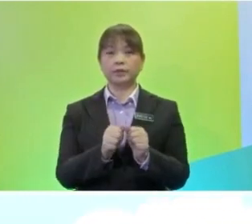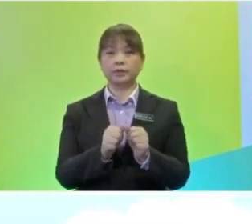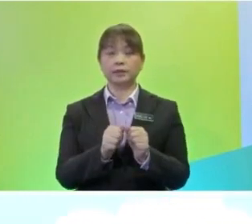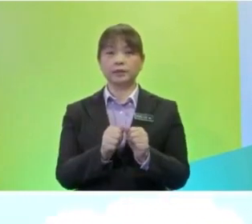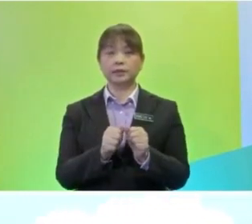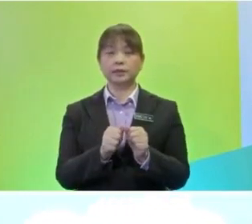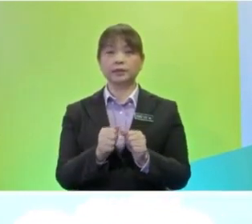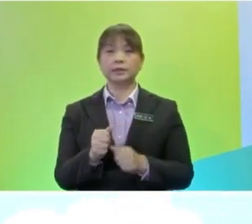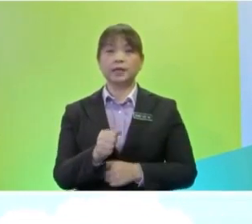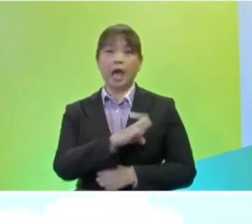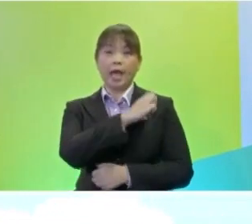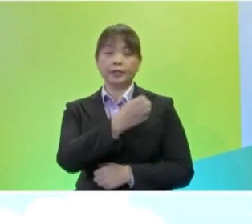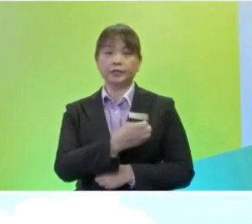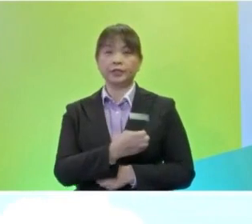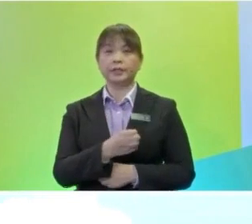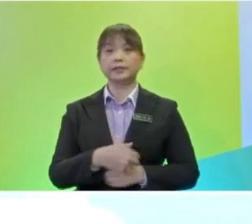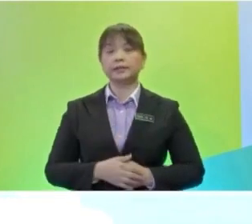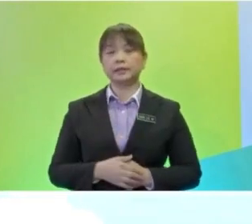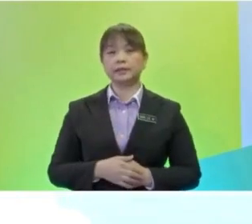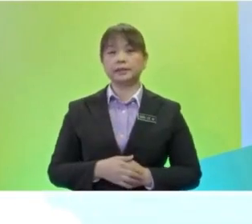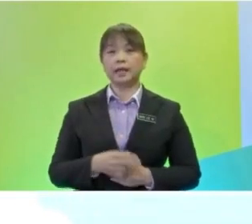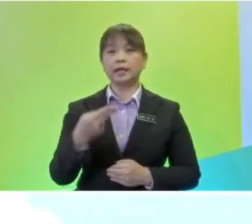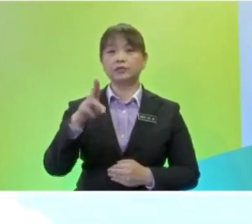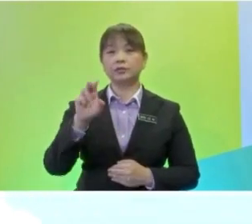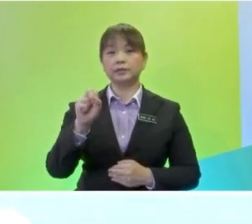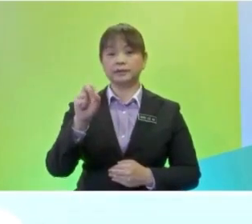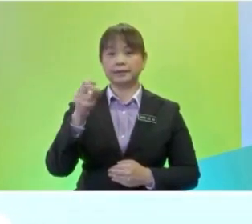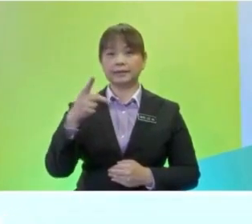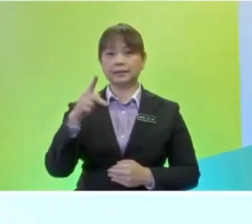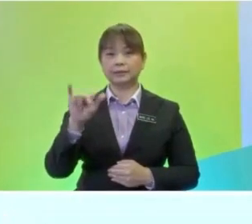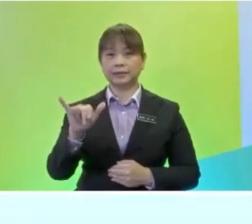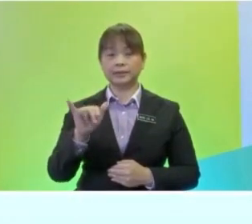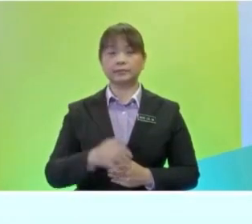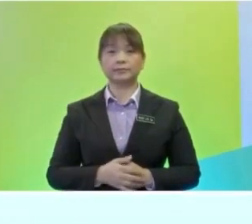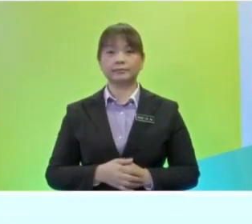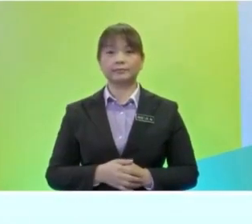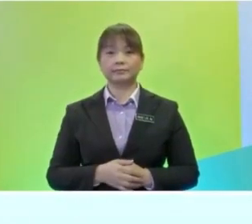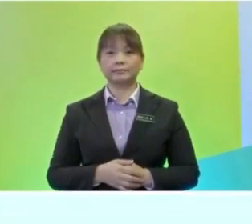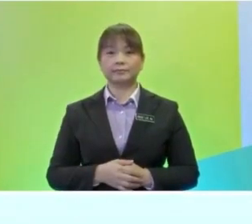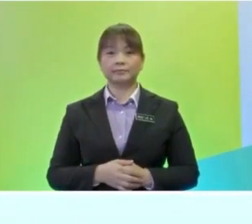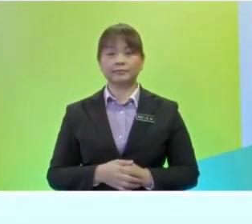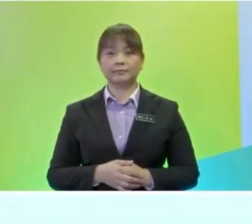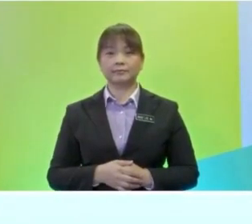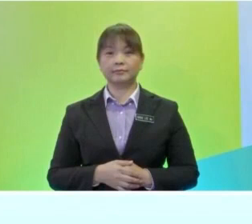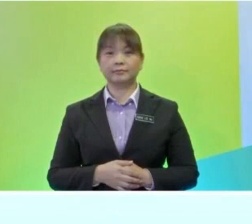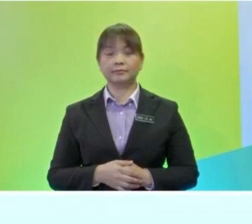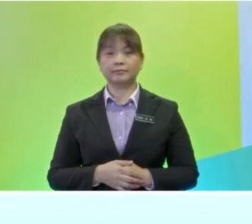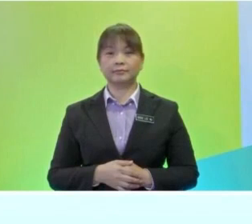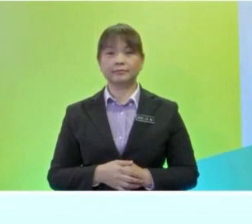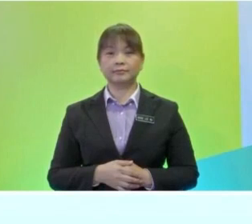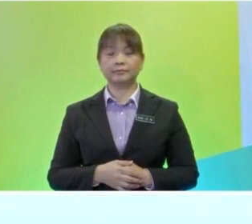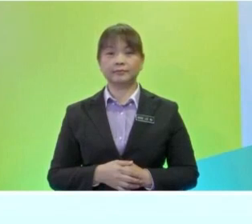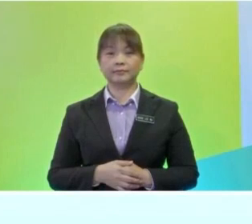Good job. Okay, one star for Husna. Husna, okay. Good job. No mistake at all. Right. Okay, these students